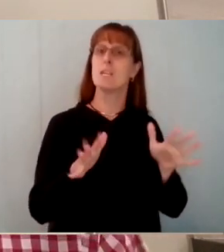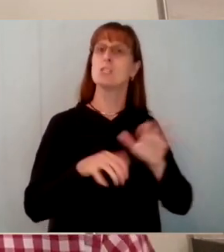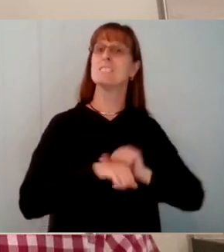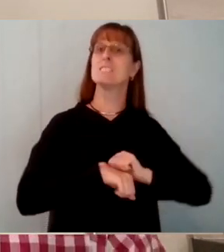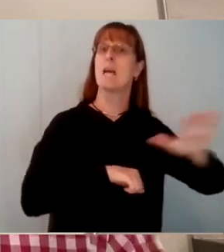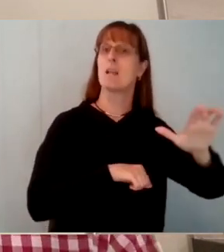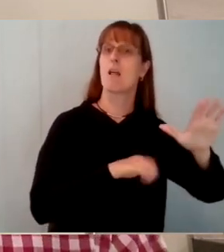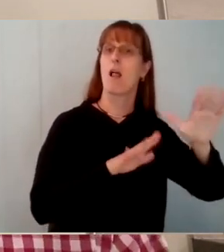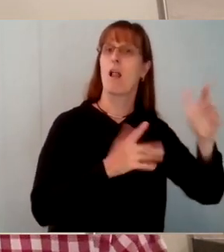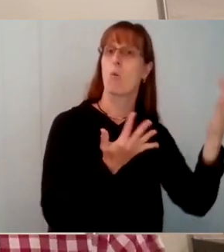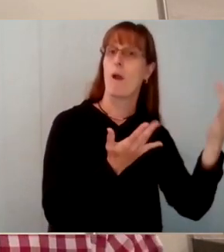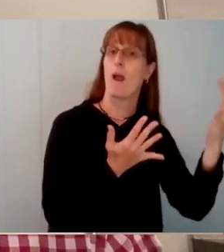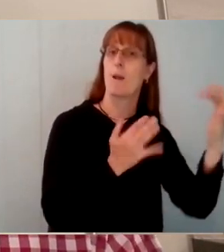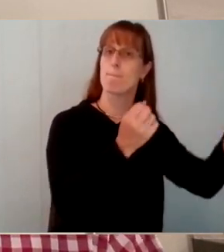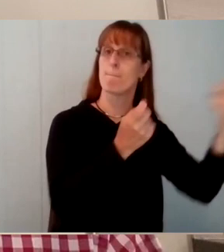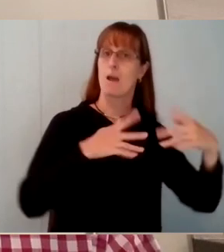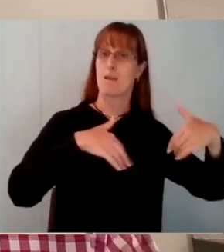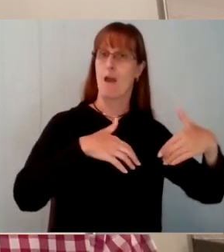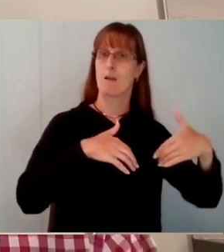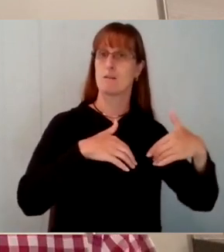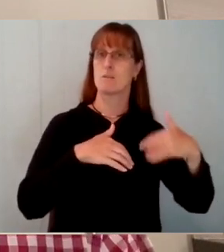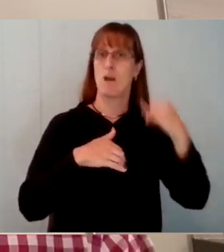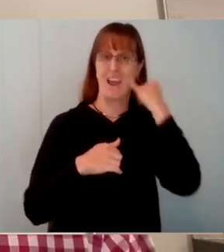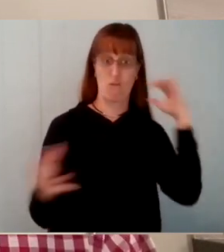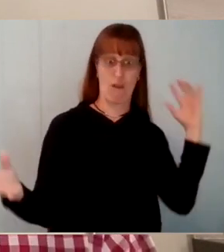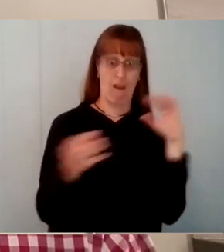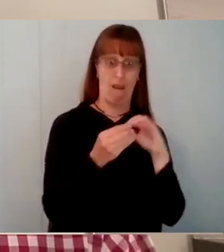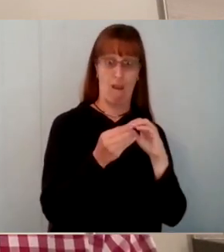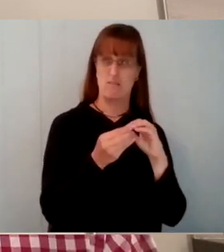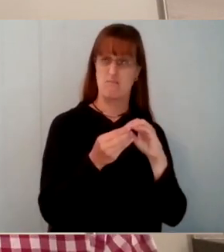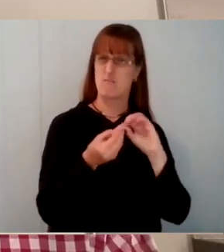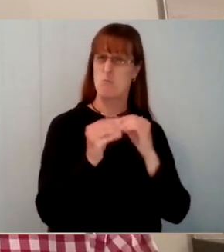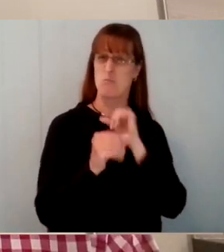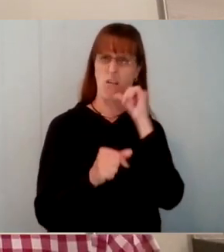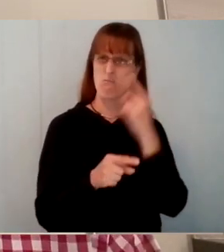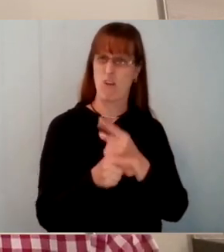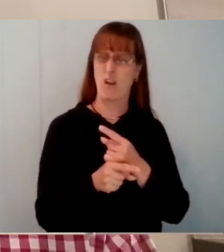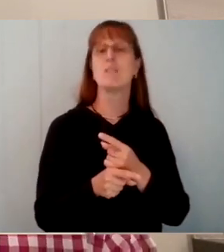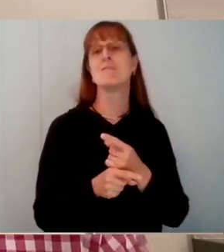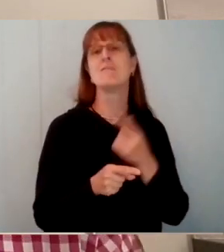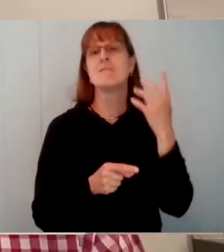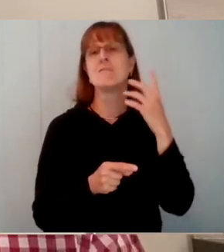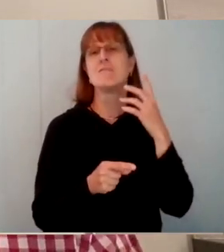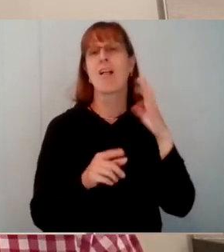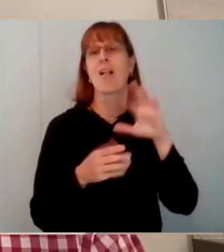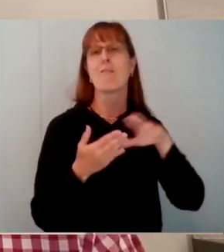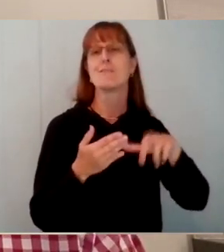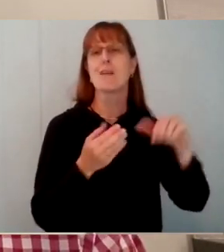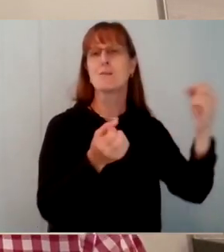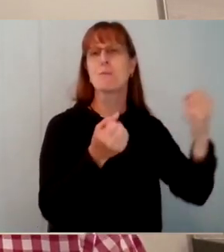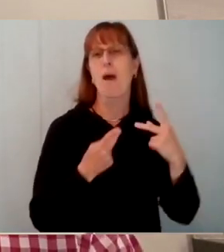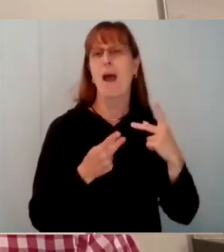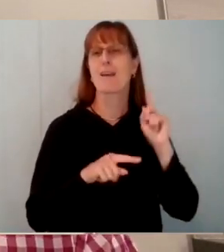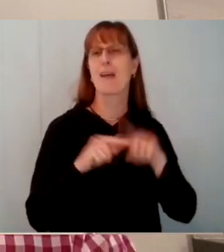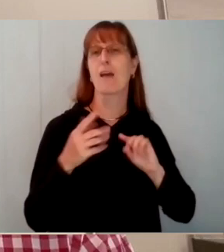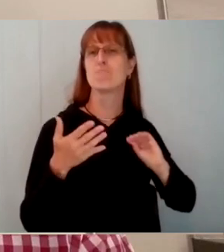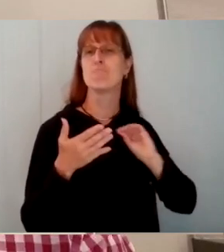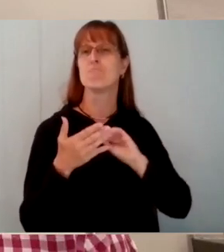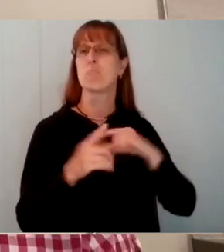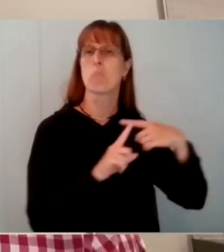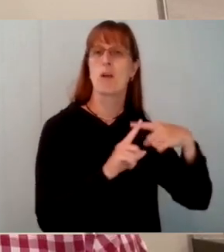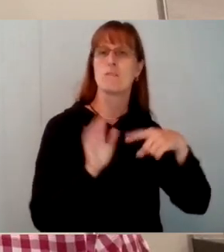that's why if you're a math wonk, why the math doesn't work out perfectly, it's because tests have not returned yet, and so they're not in the